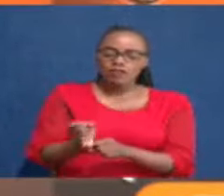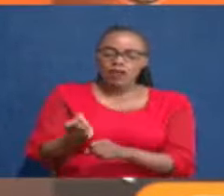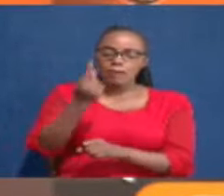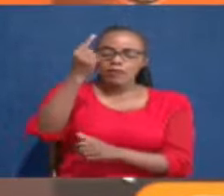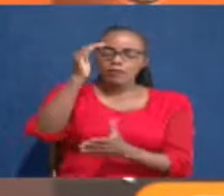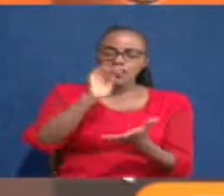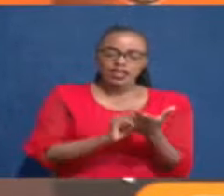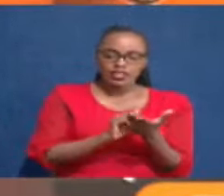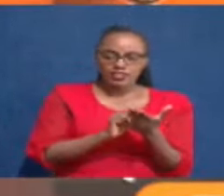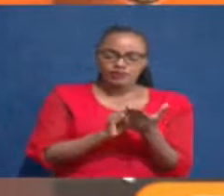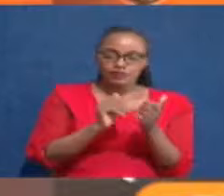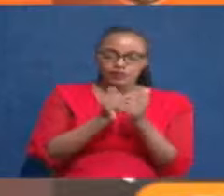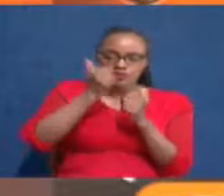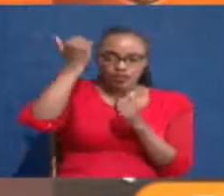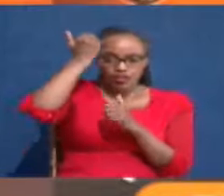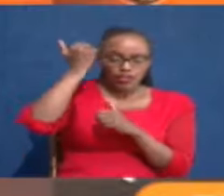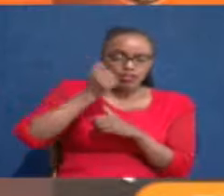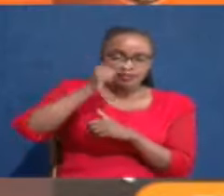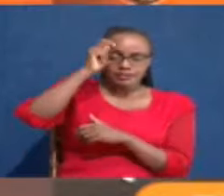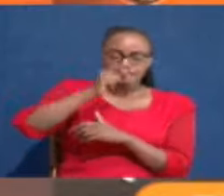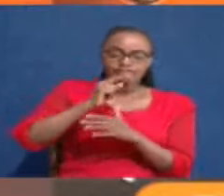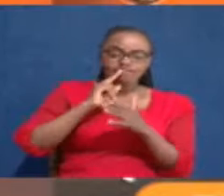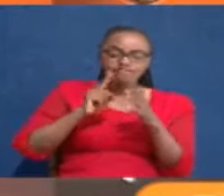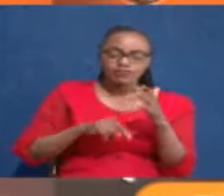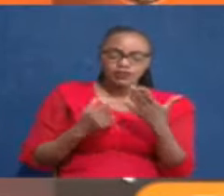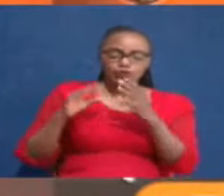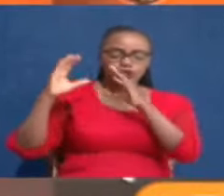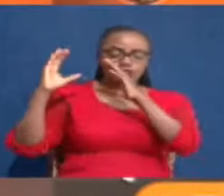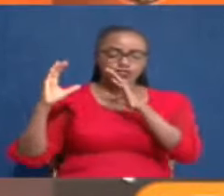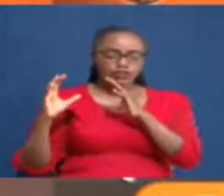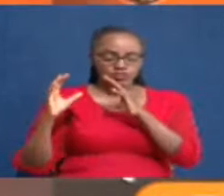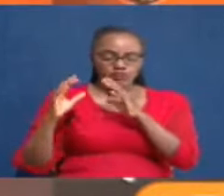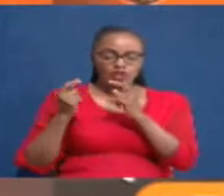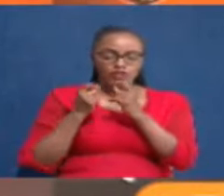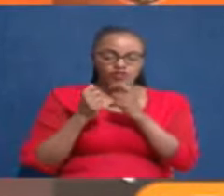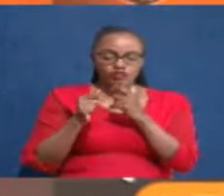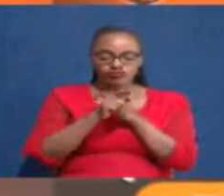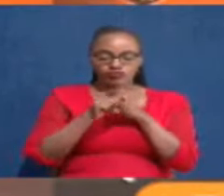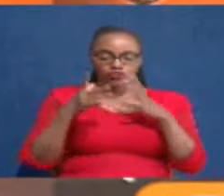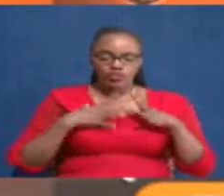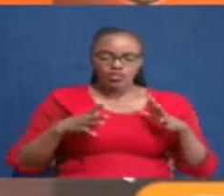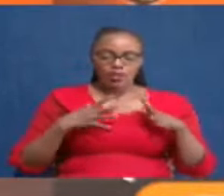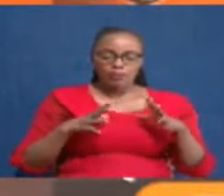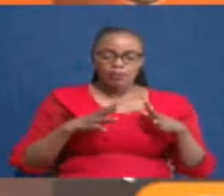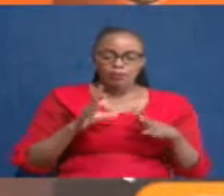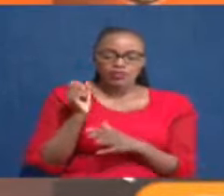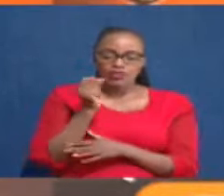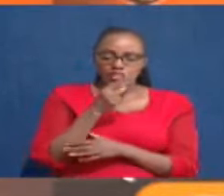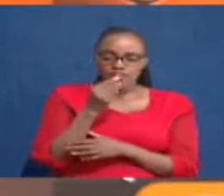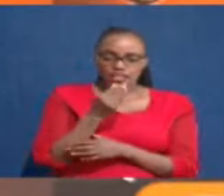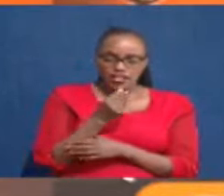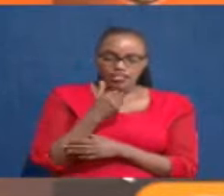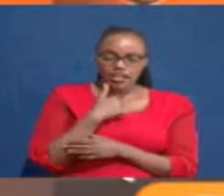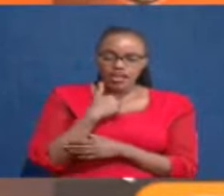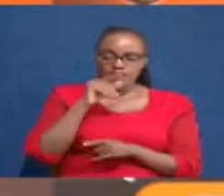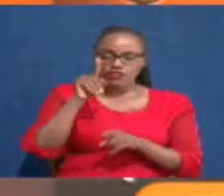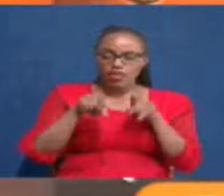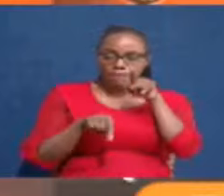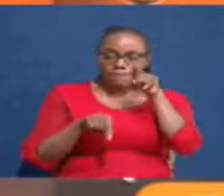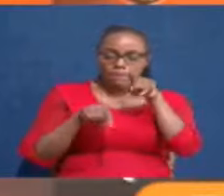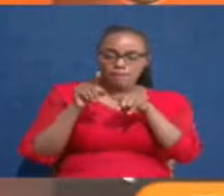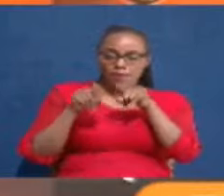again, with the judges saying that it would burden a section of the population, the salaried, creating disparity in